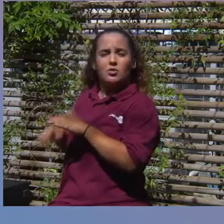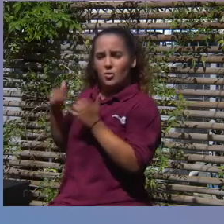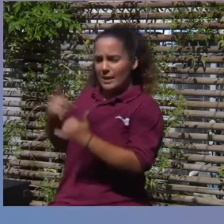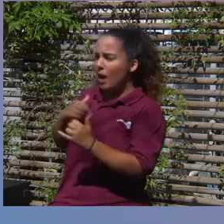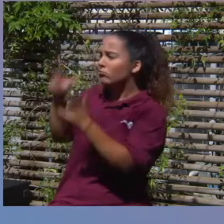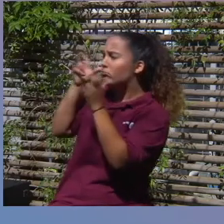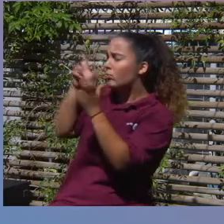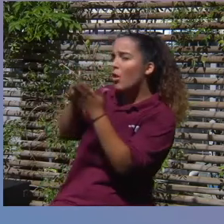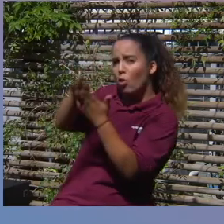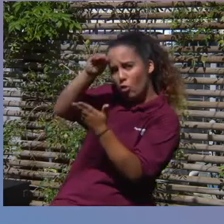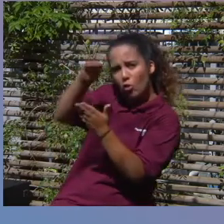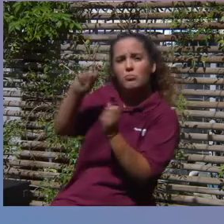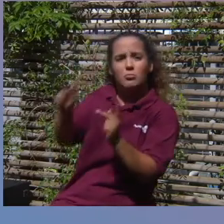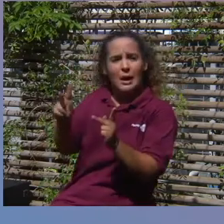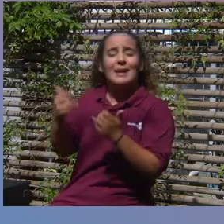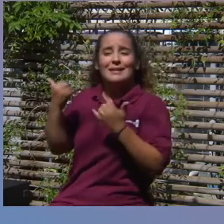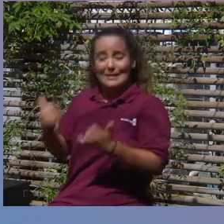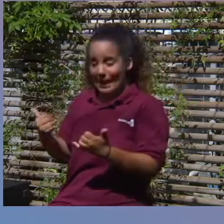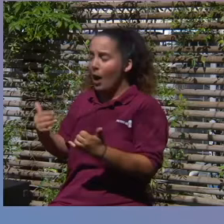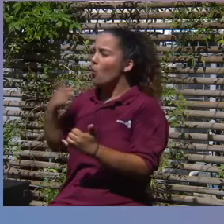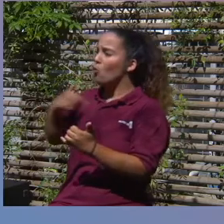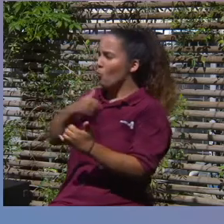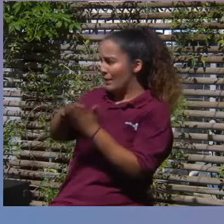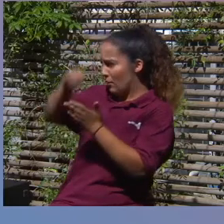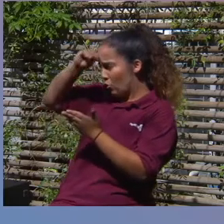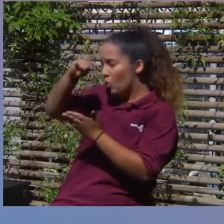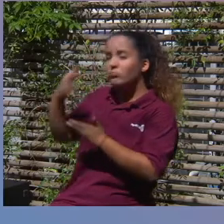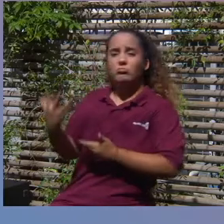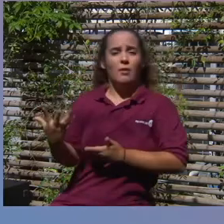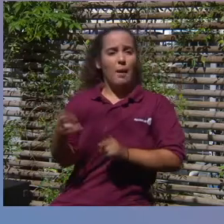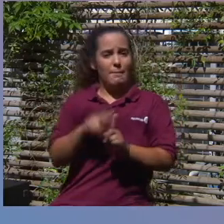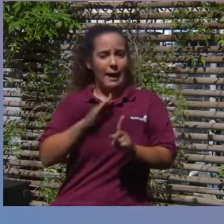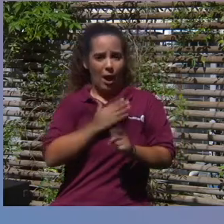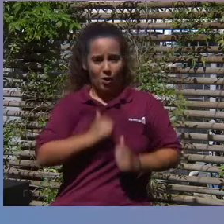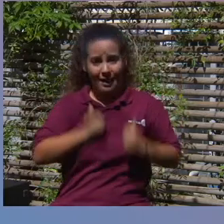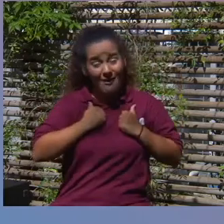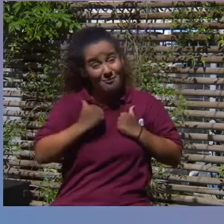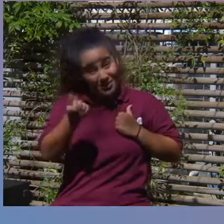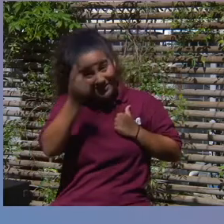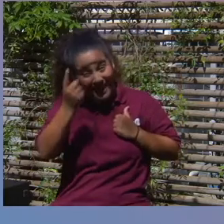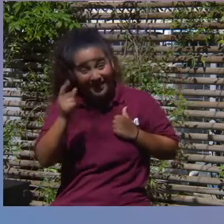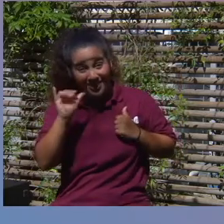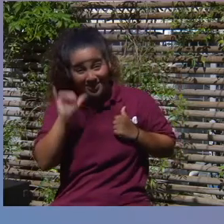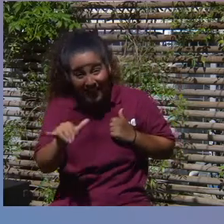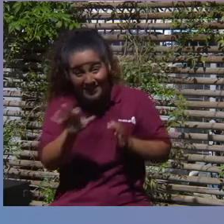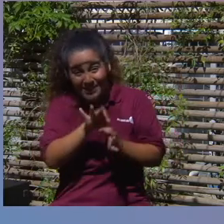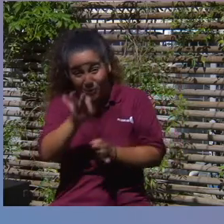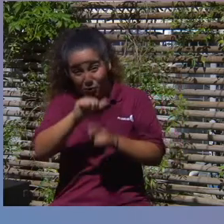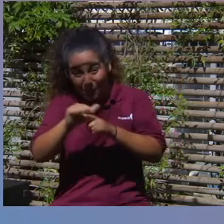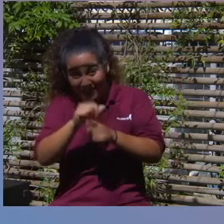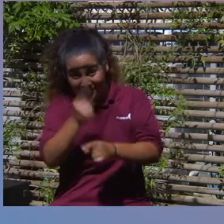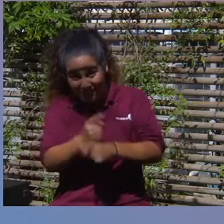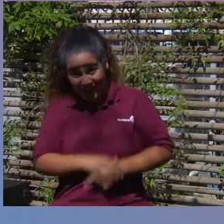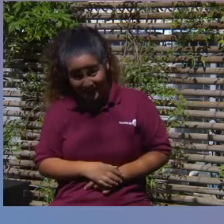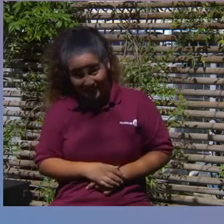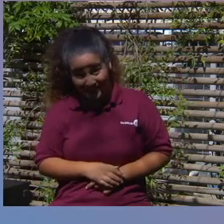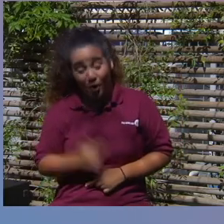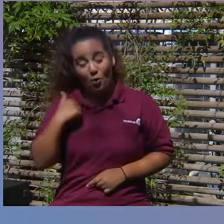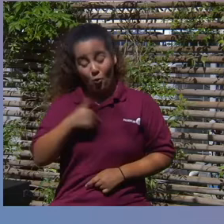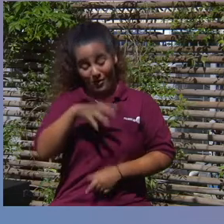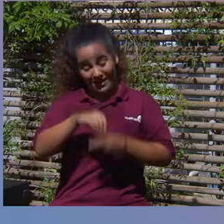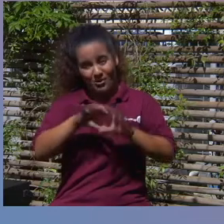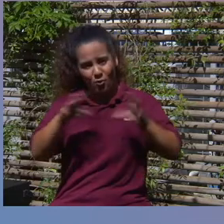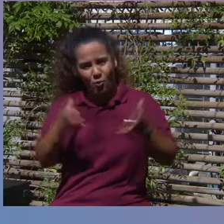wellness, right, in our community. Mm. But how much of us, how many of us know that that's a spiritual practice? Yes, yes. Right, yes. That when we're in the world